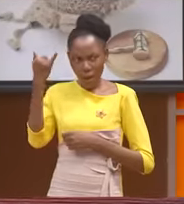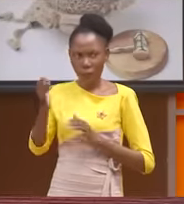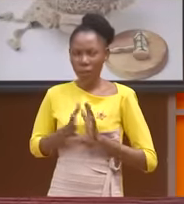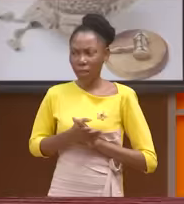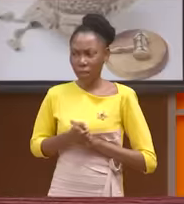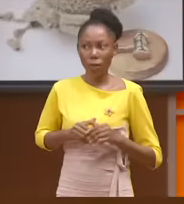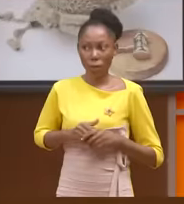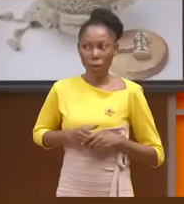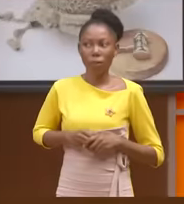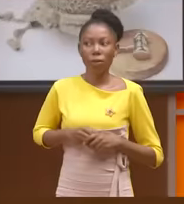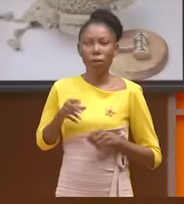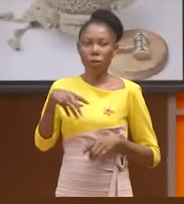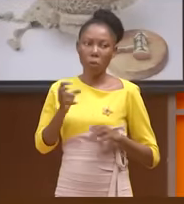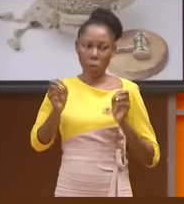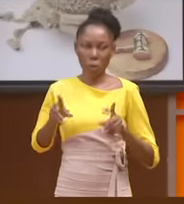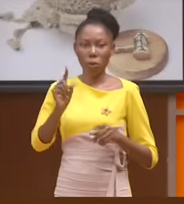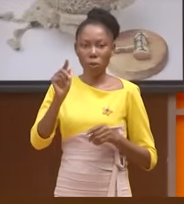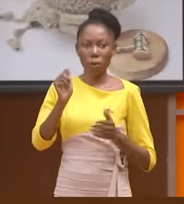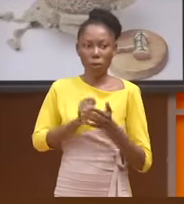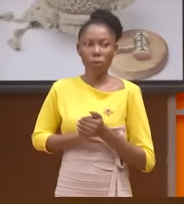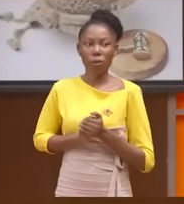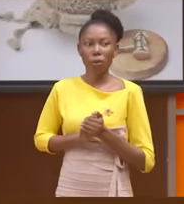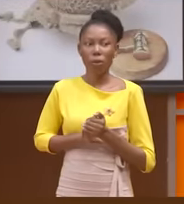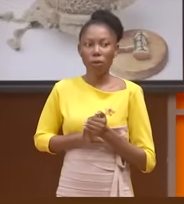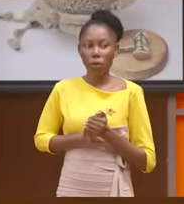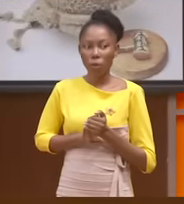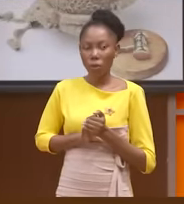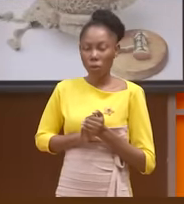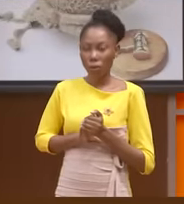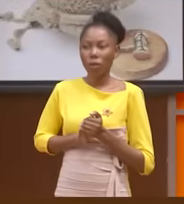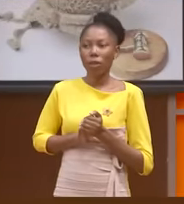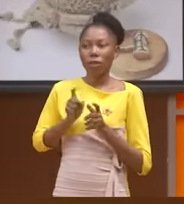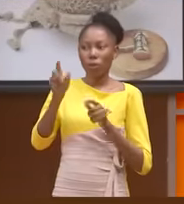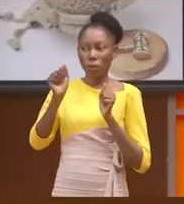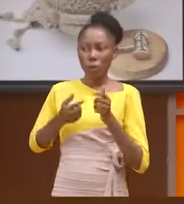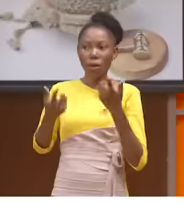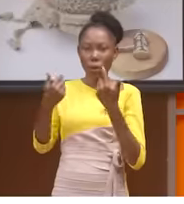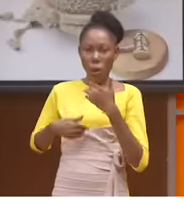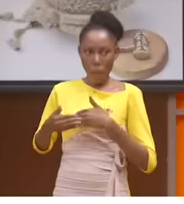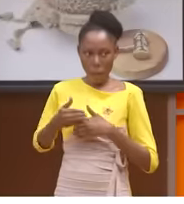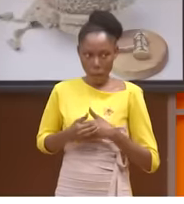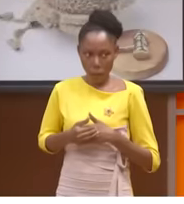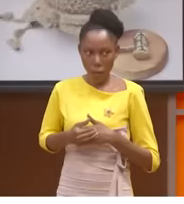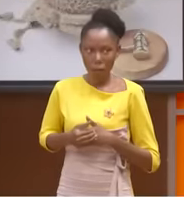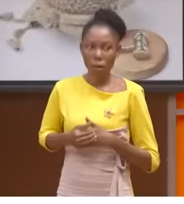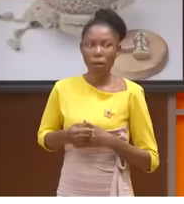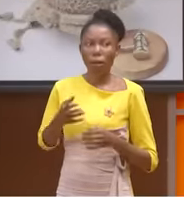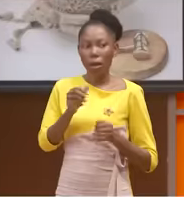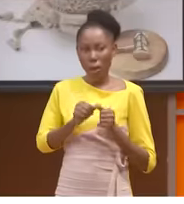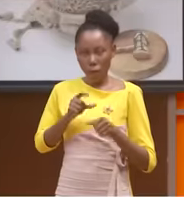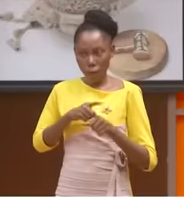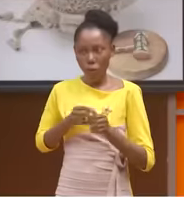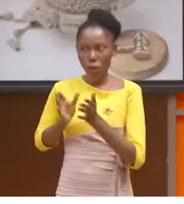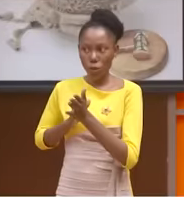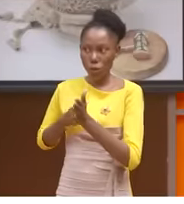tell her. That is all. 10,000, no problem. So subject to review. Pay the fees and everything. The